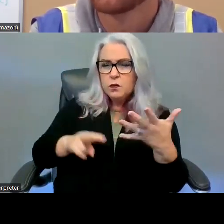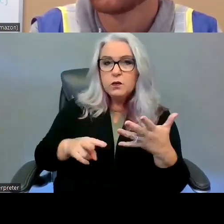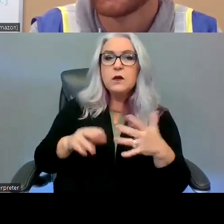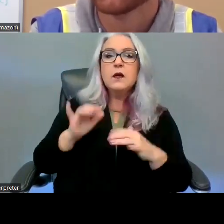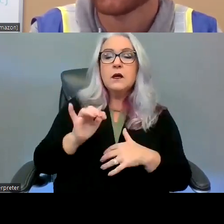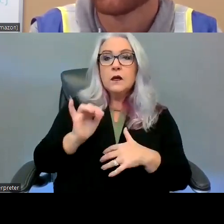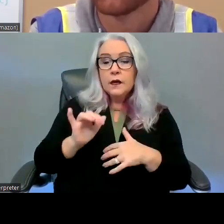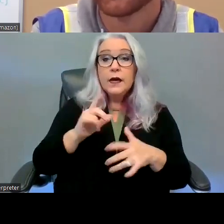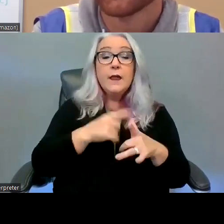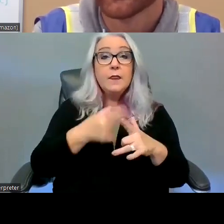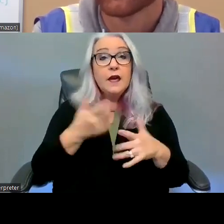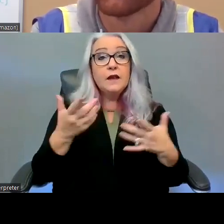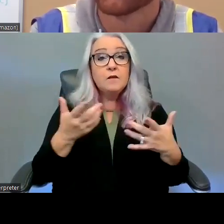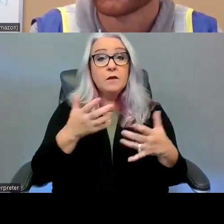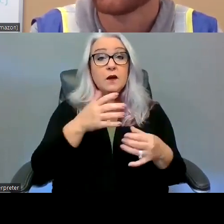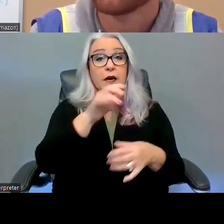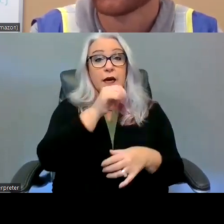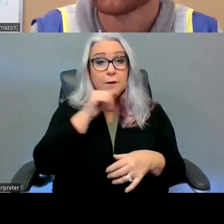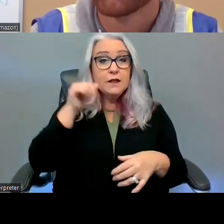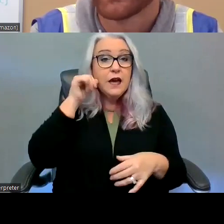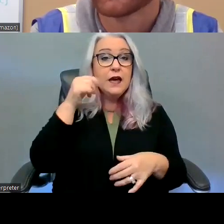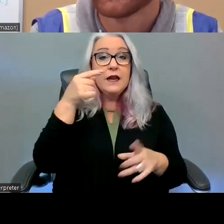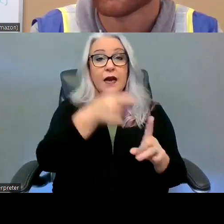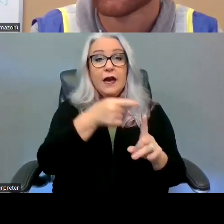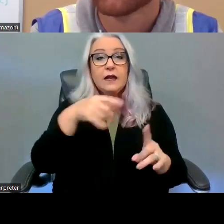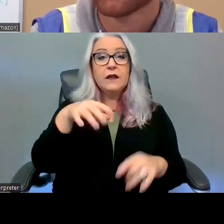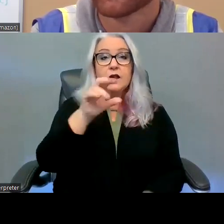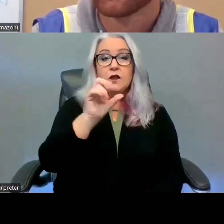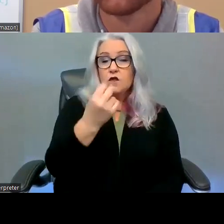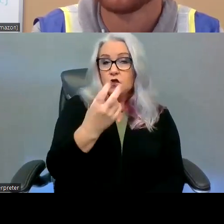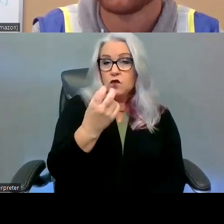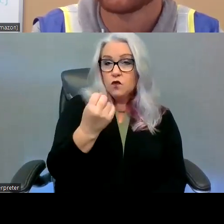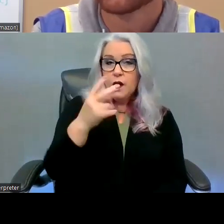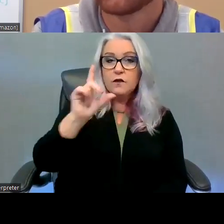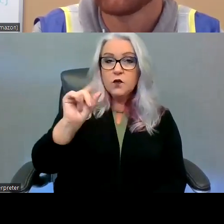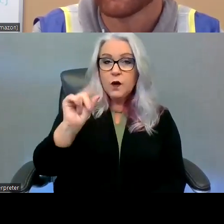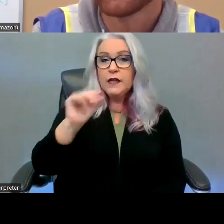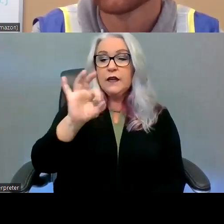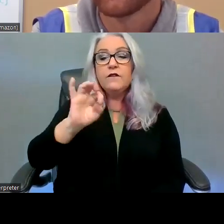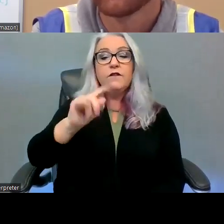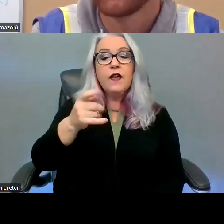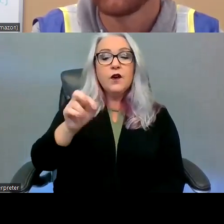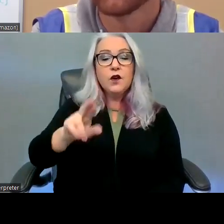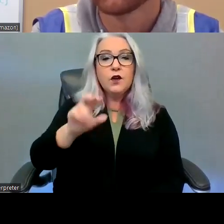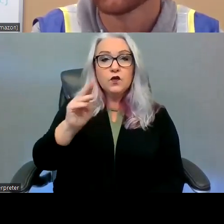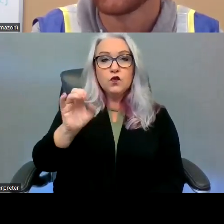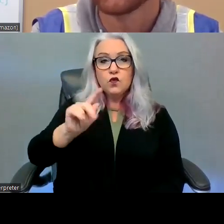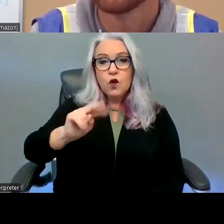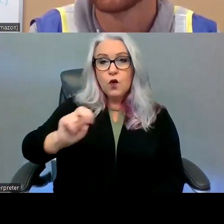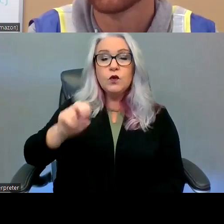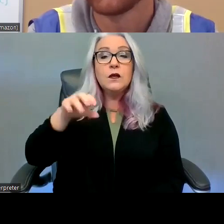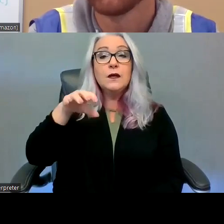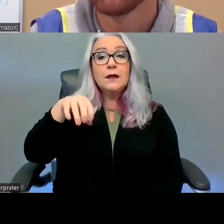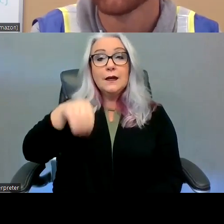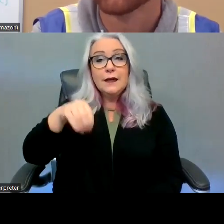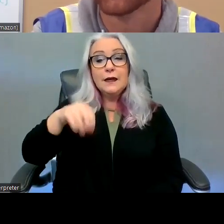be at the Amazon Fulfillment Center at 1220 Featherstone, Pontiac, Wednesday, Thursday, Friday, and Saturday, 7:30 a.m.